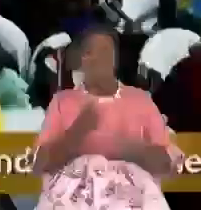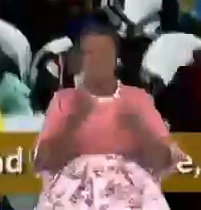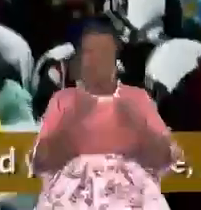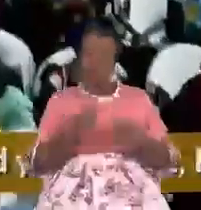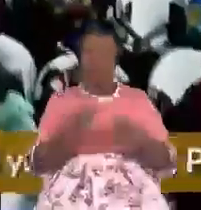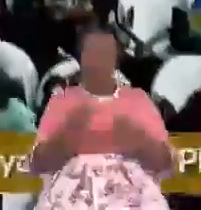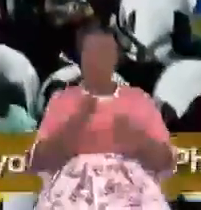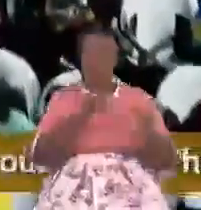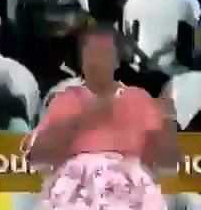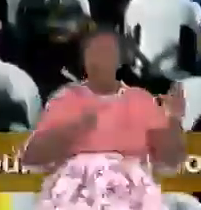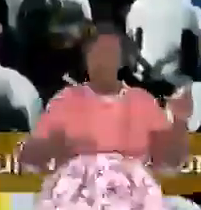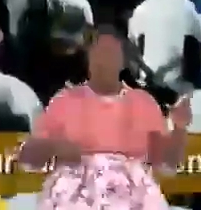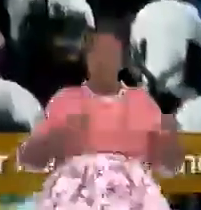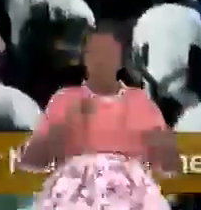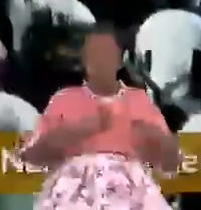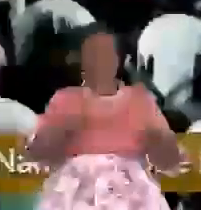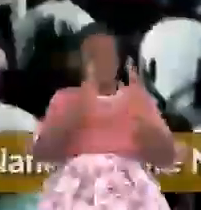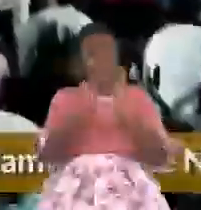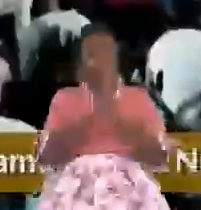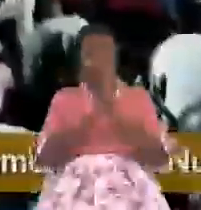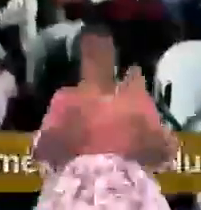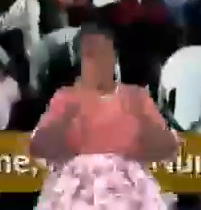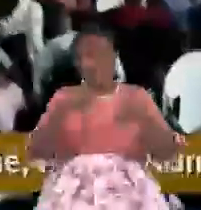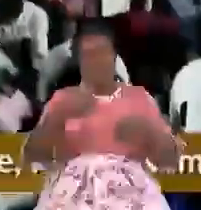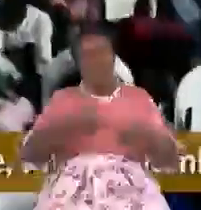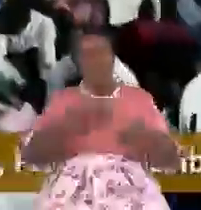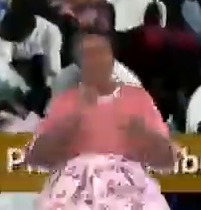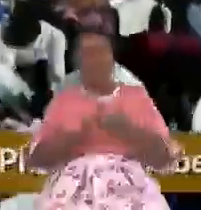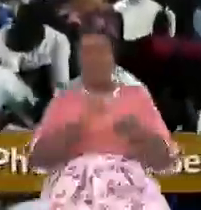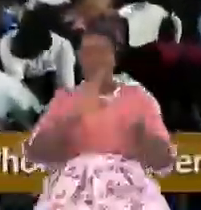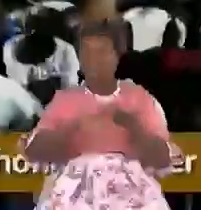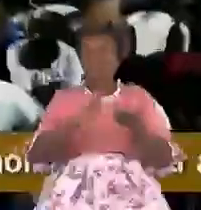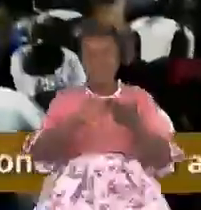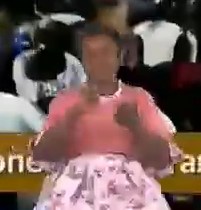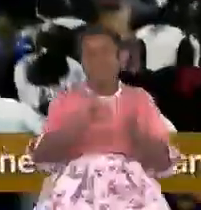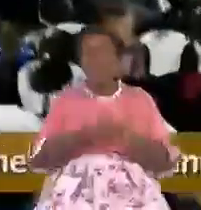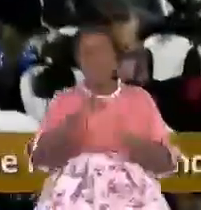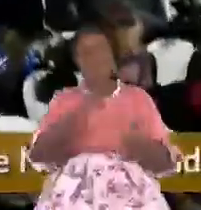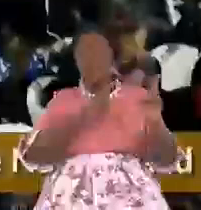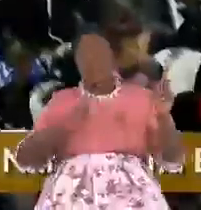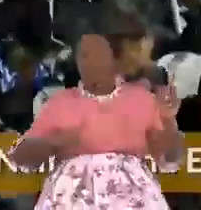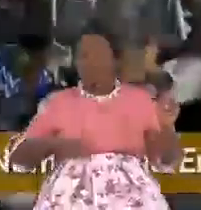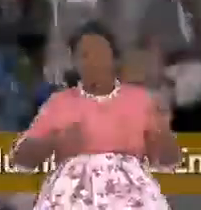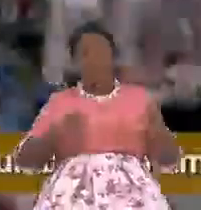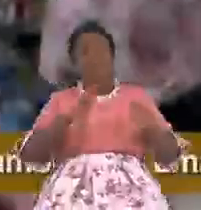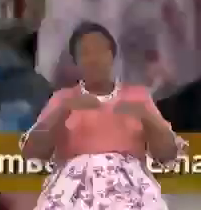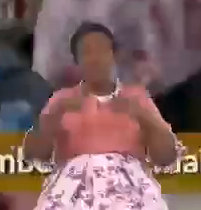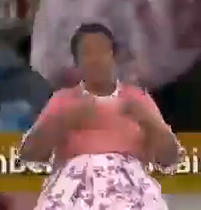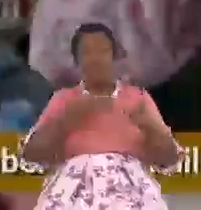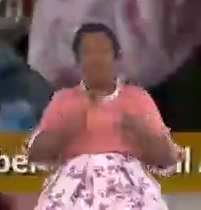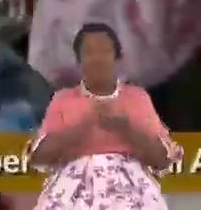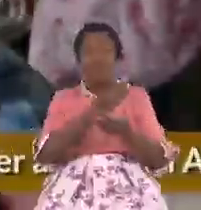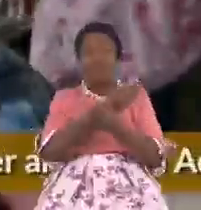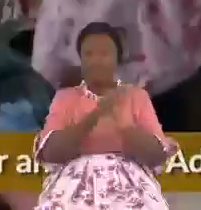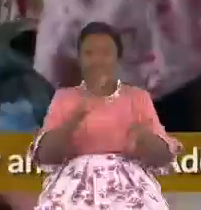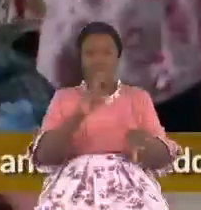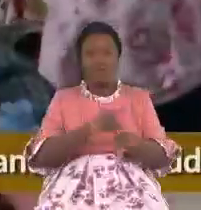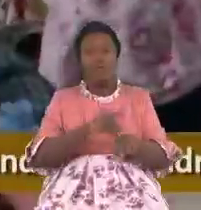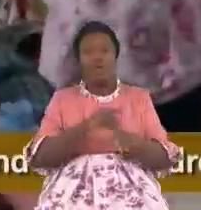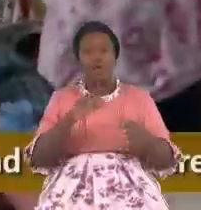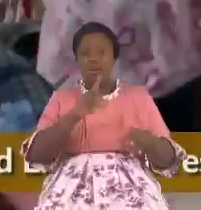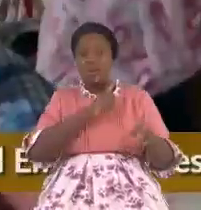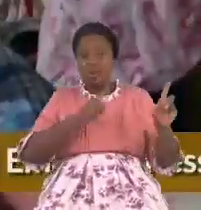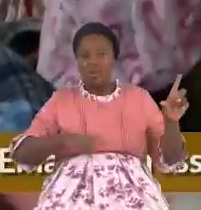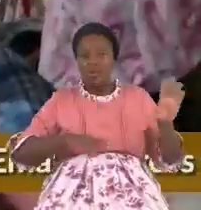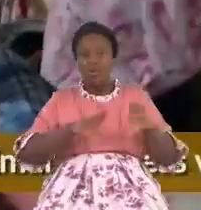lord i pray give me that forgiveness lord give me that freedom lord give me